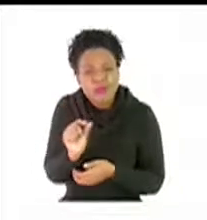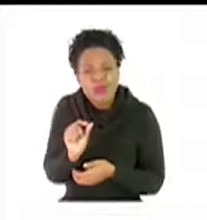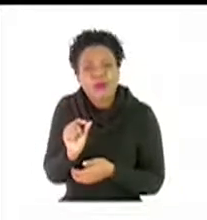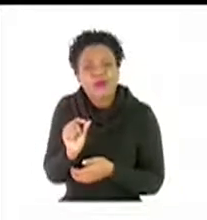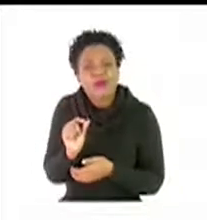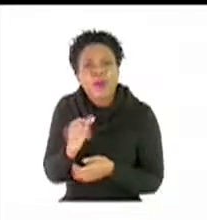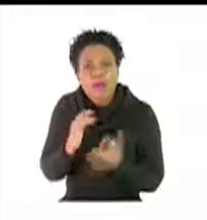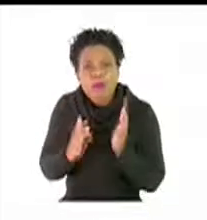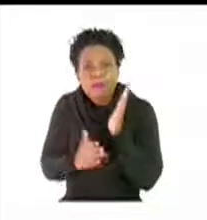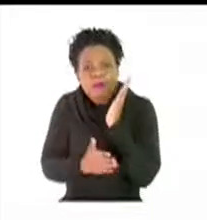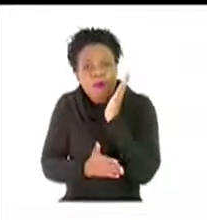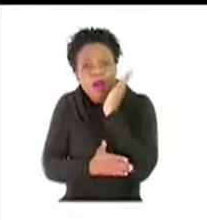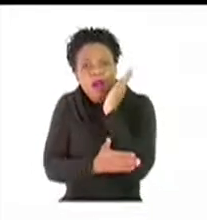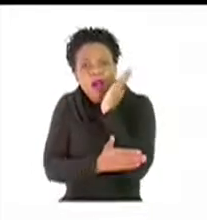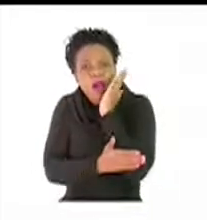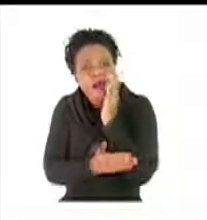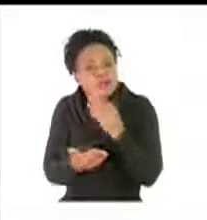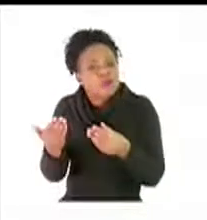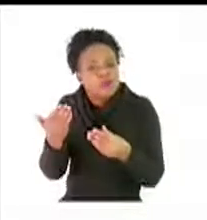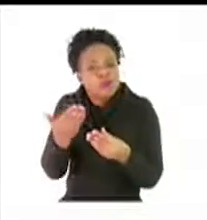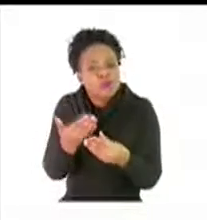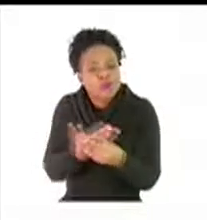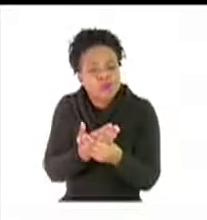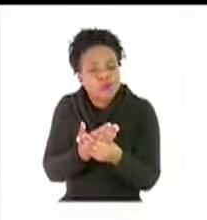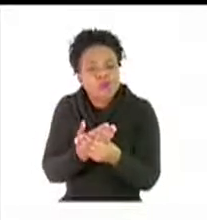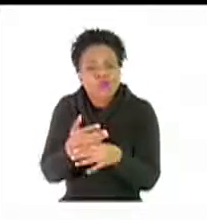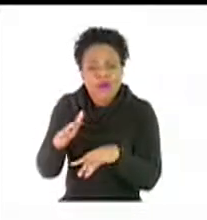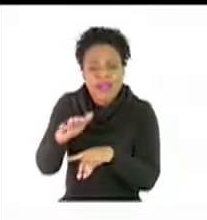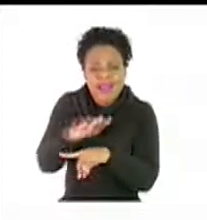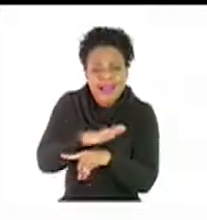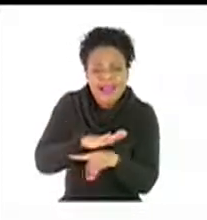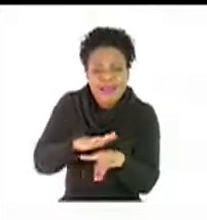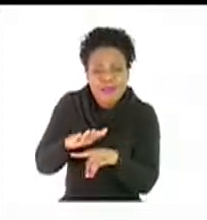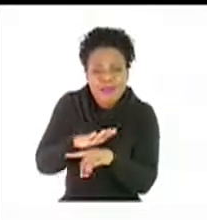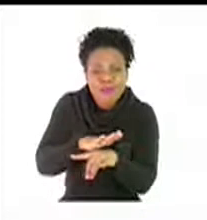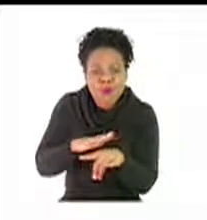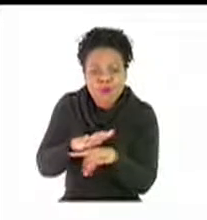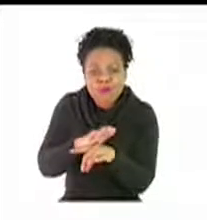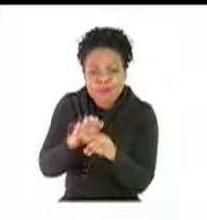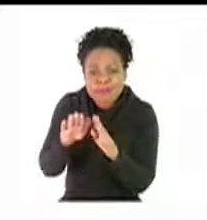new inhabitants and swam away.